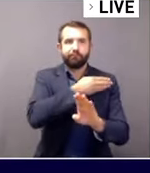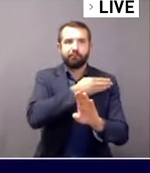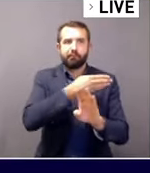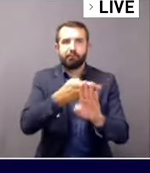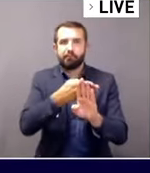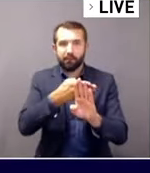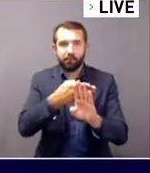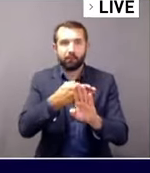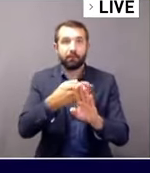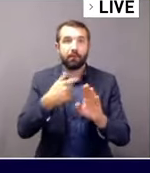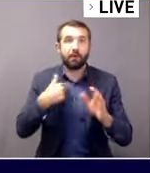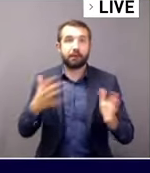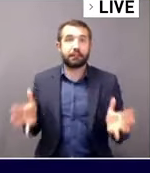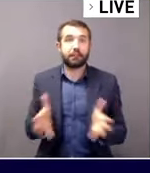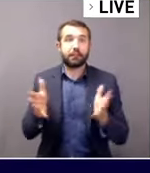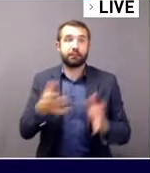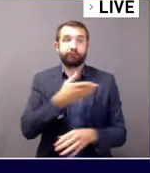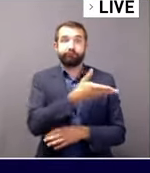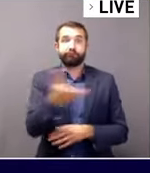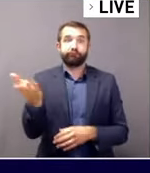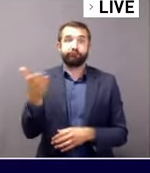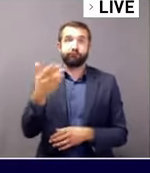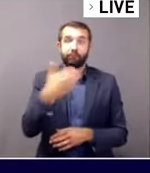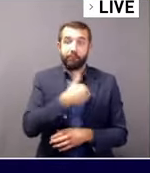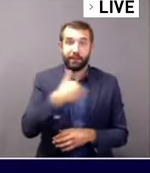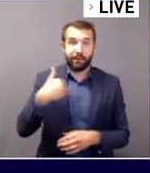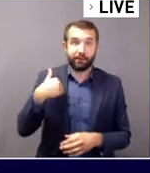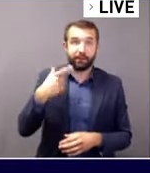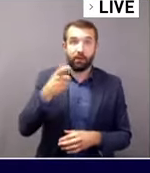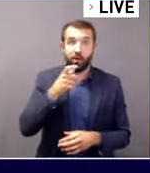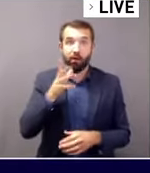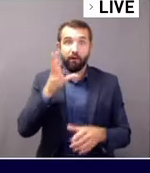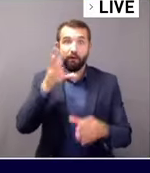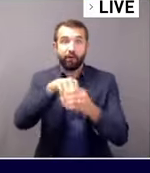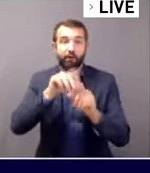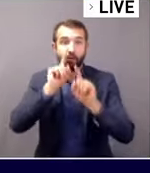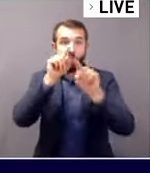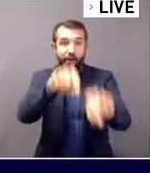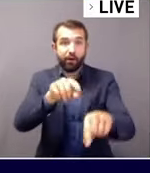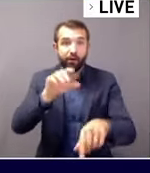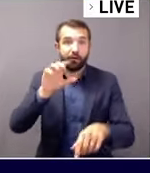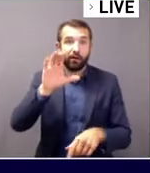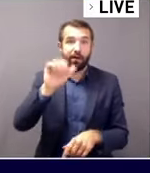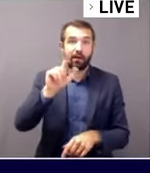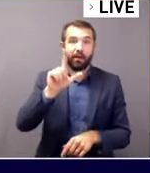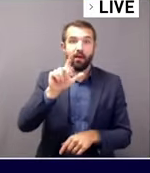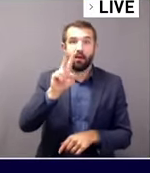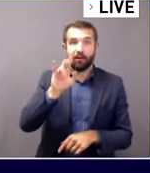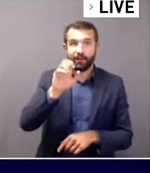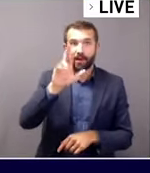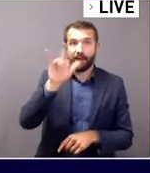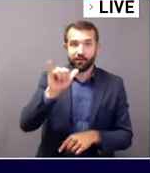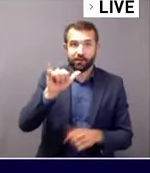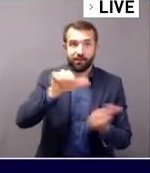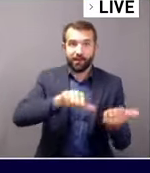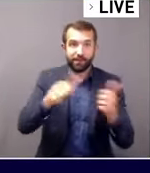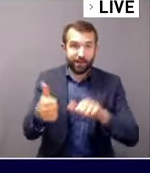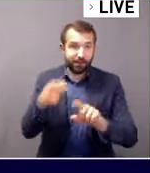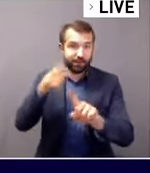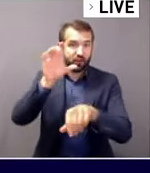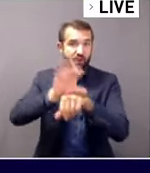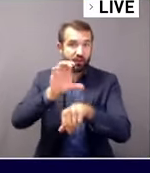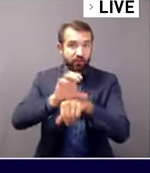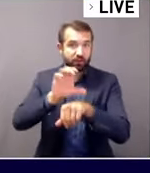is a member or who has visited the Calvary Baptist Church in Sanford, if you believe you may have been in contact with